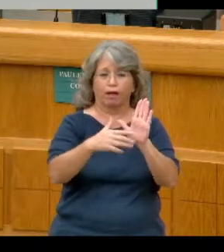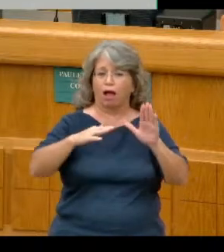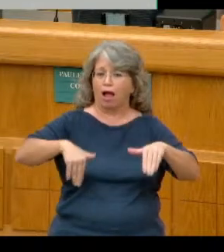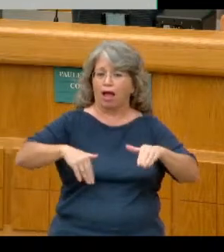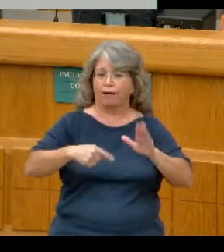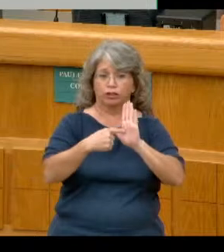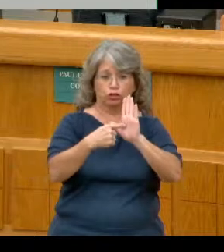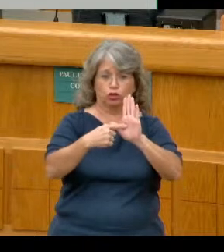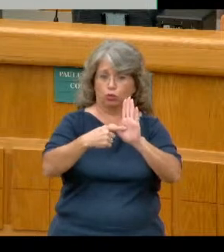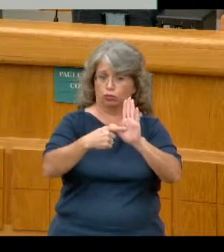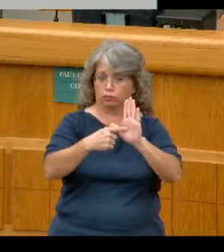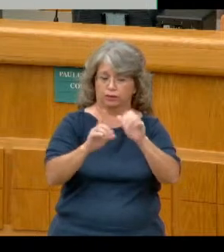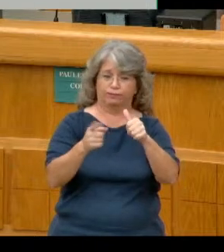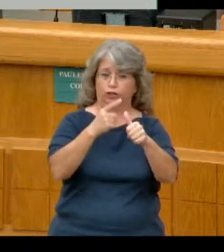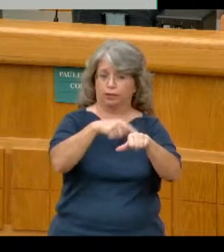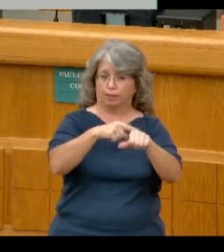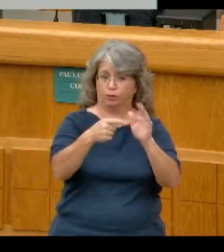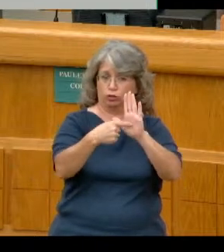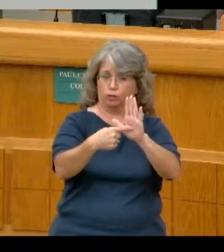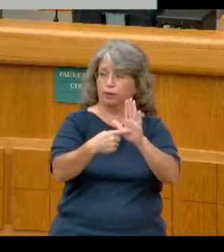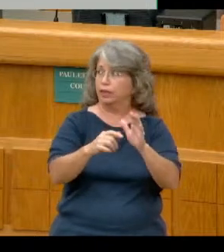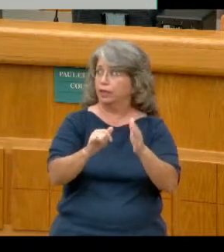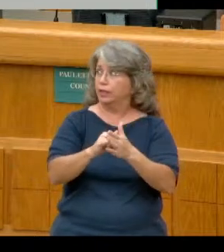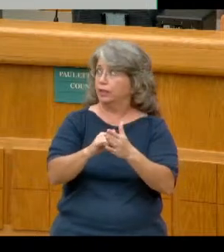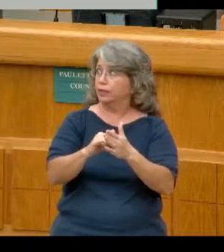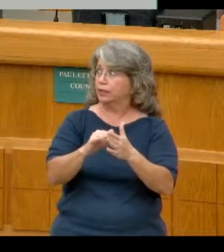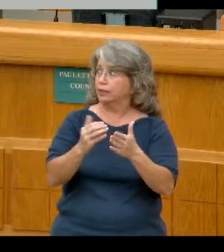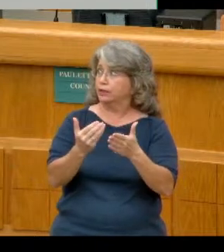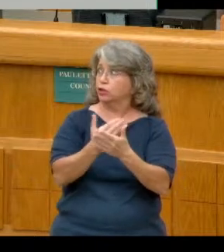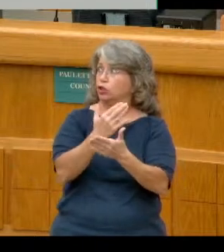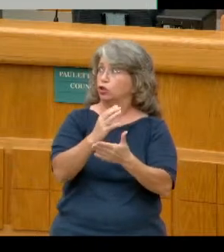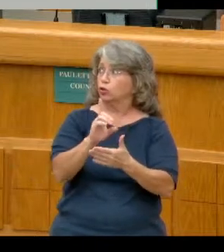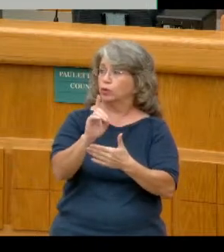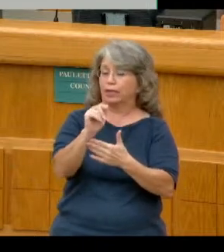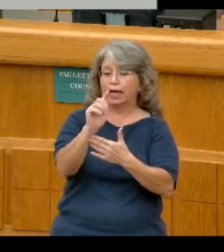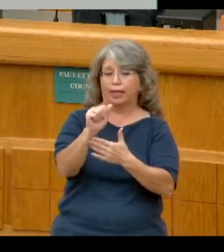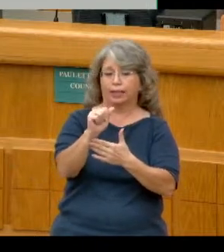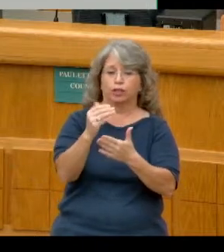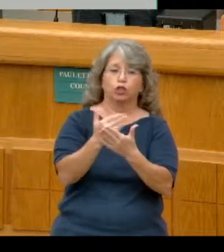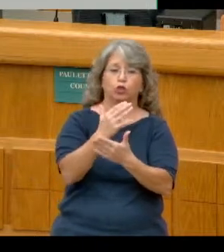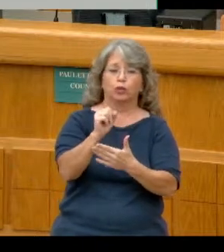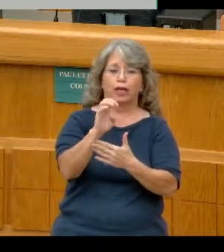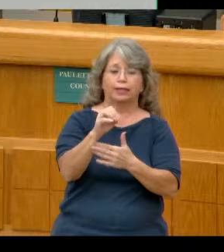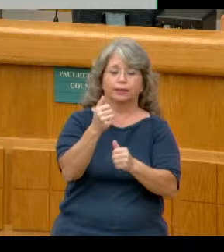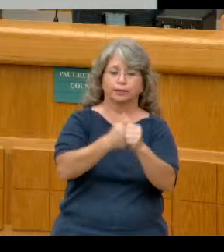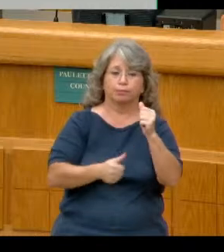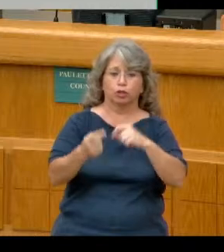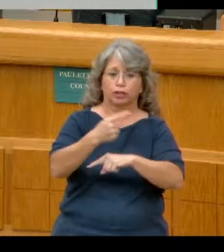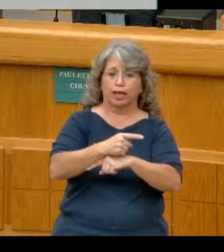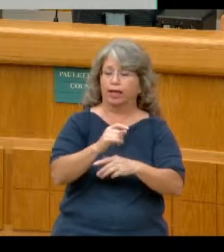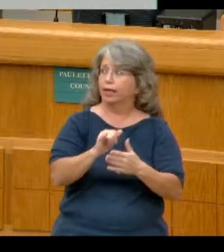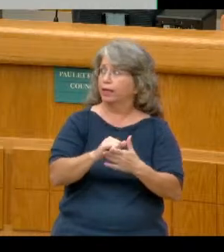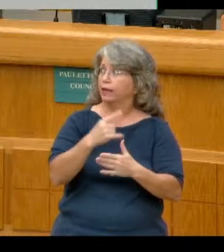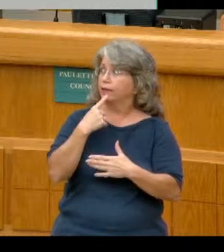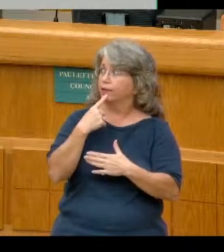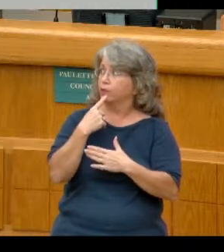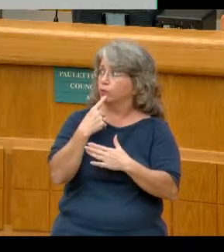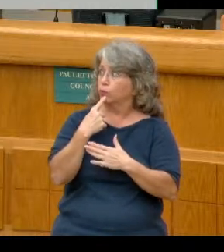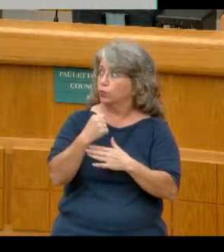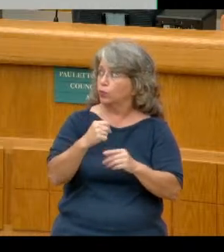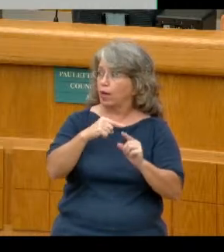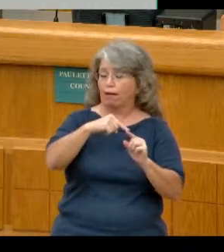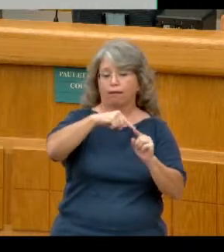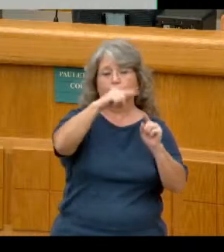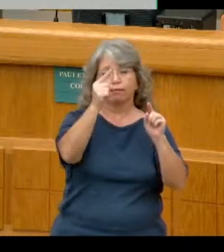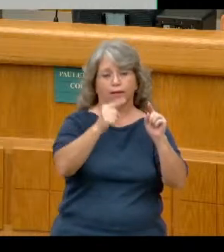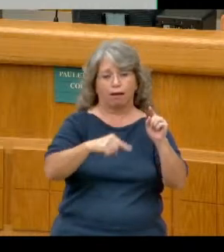points are data points. They're new cases per day for the Coastal Bend. And the red line is our model that we use to estimate the